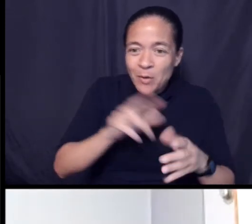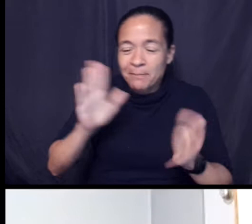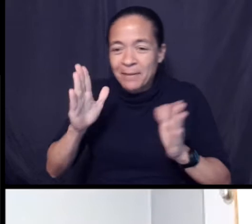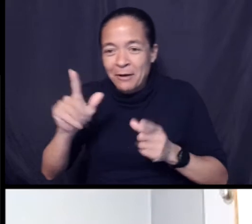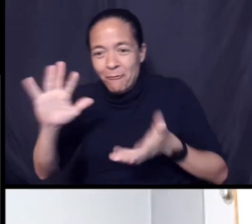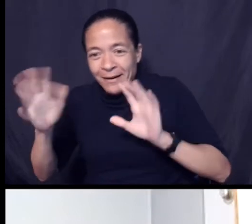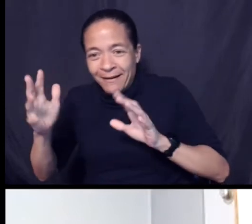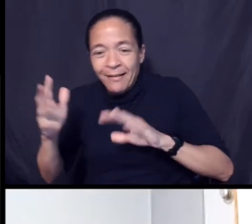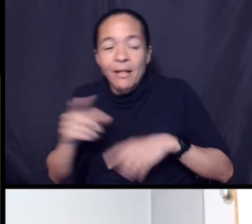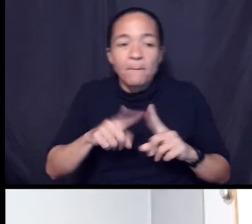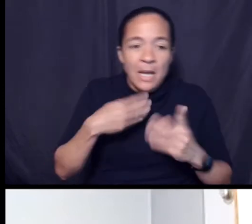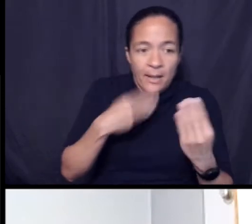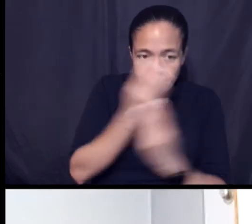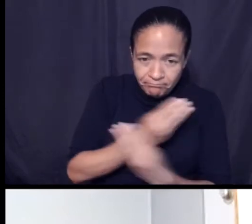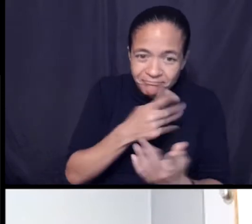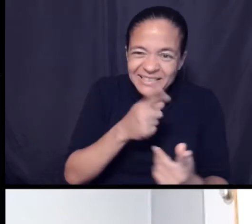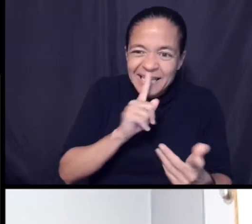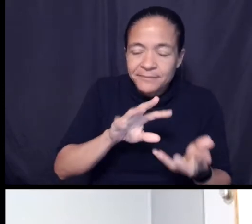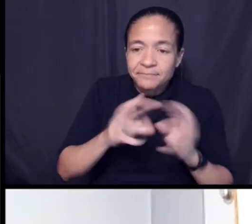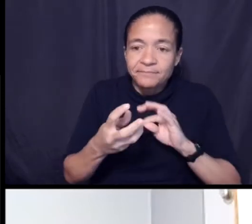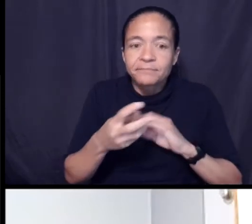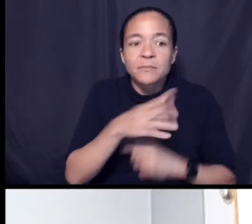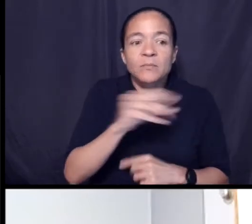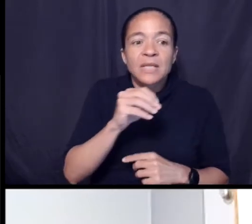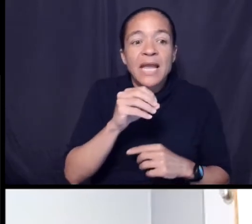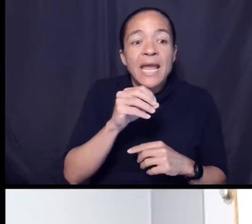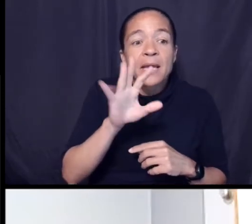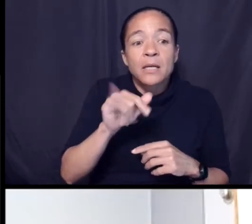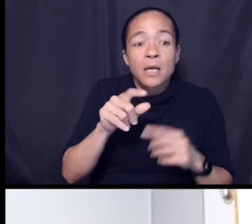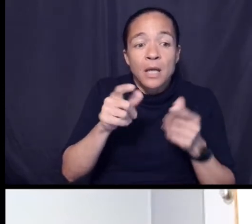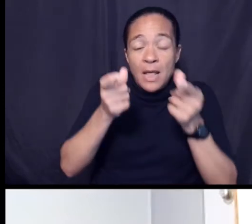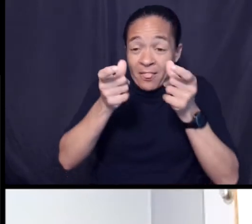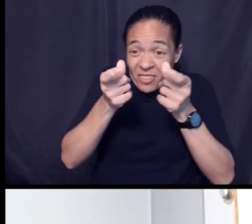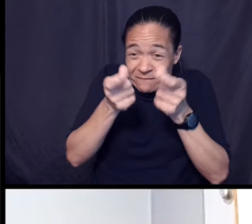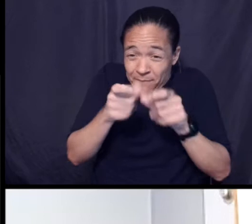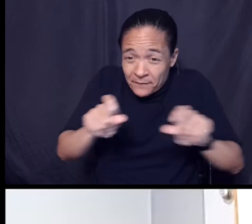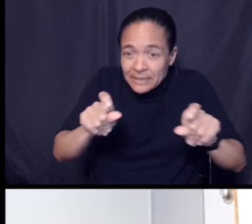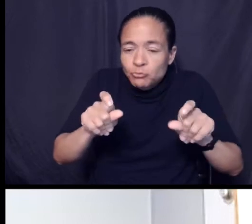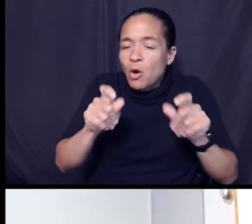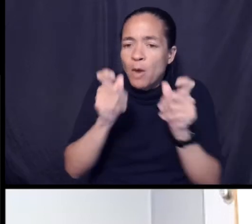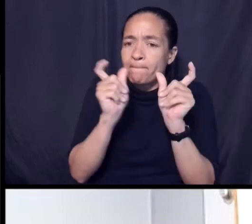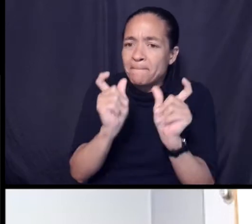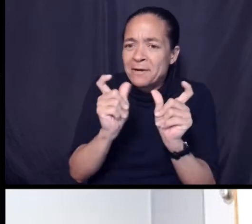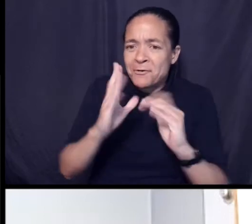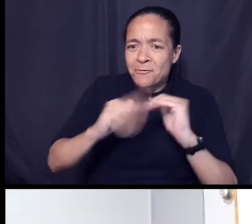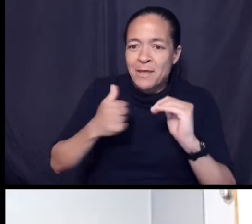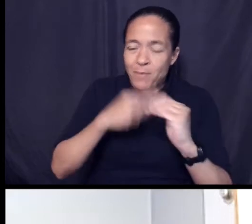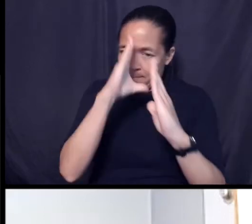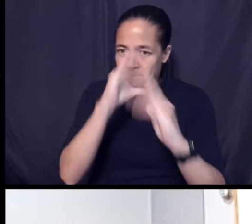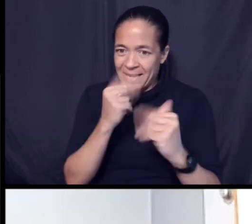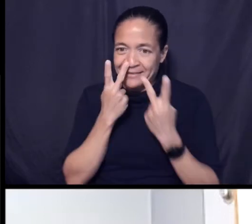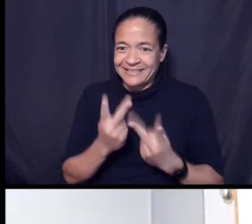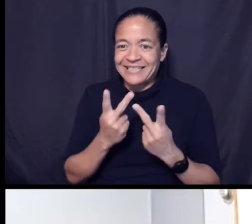third thing that we also see, the fluid spaces of the brain or the ventricles look bigger than what I would expect to see in an infant, which